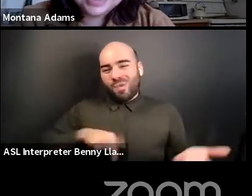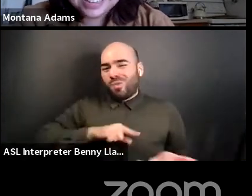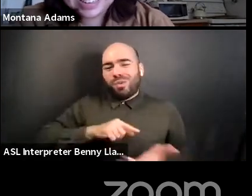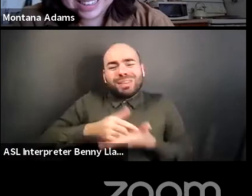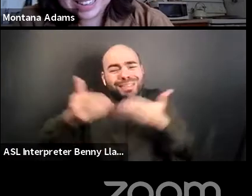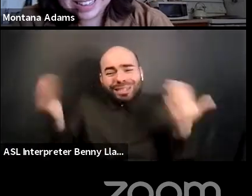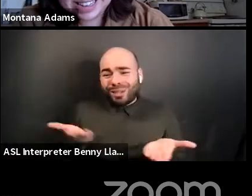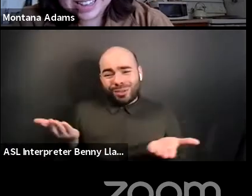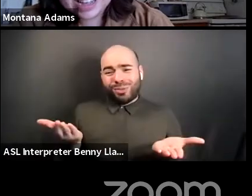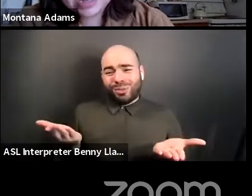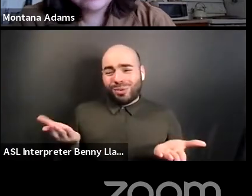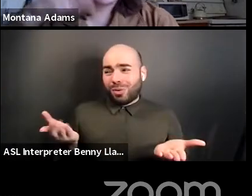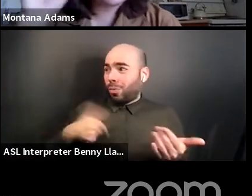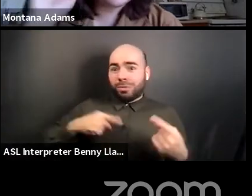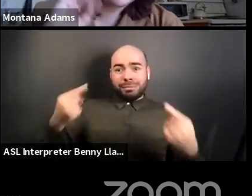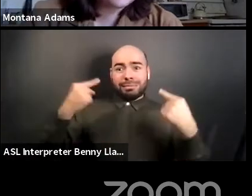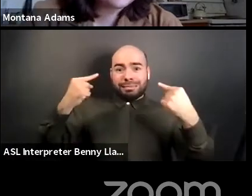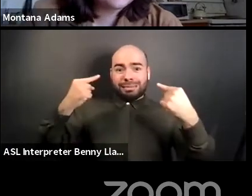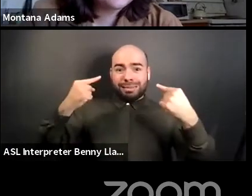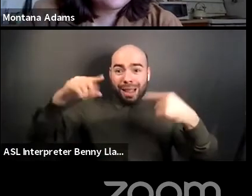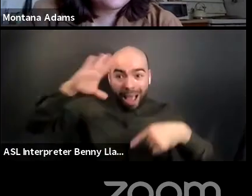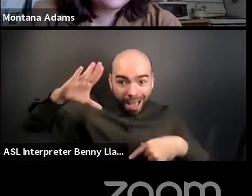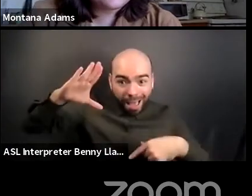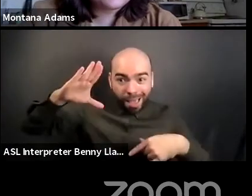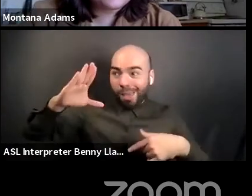okay. Hi, we're here.